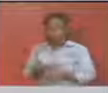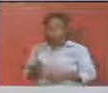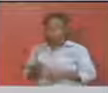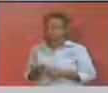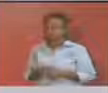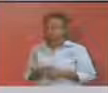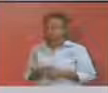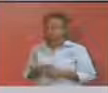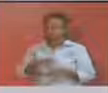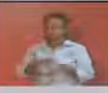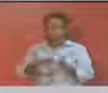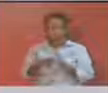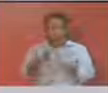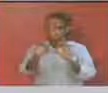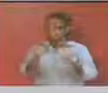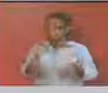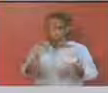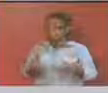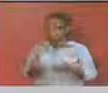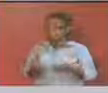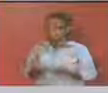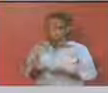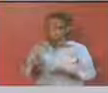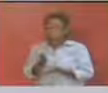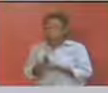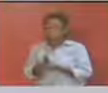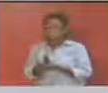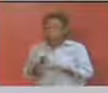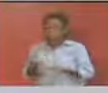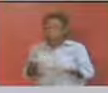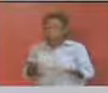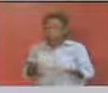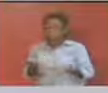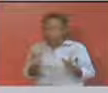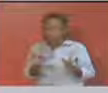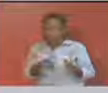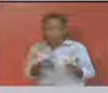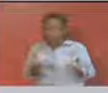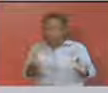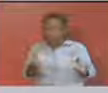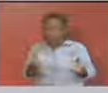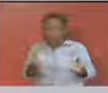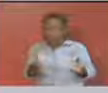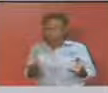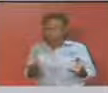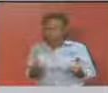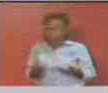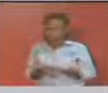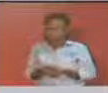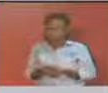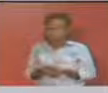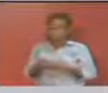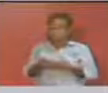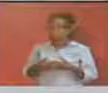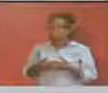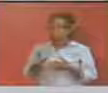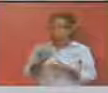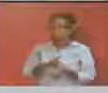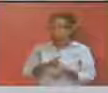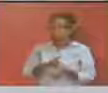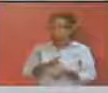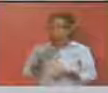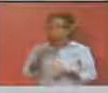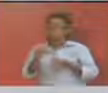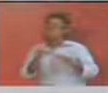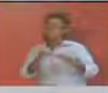Thank you, Rashad Khan. Quite a few questions thrown in there. Start with Dr. Carrington. And so we go to Professor Carrington to respond